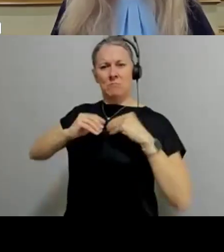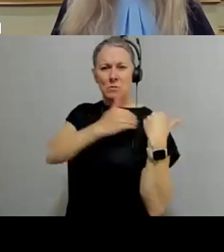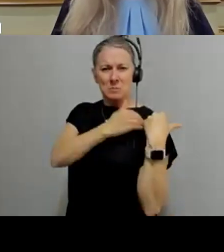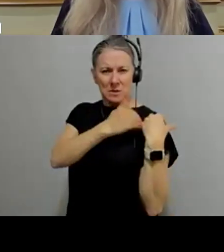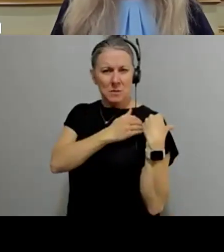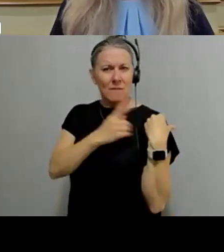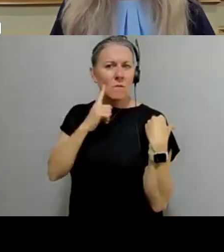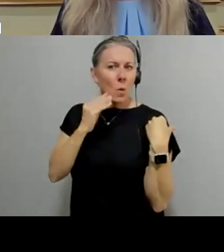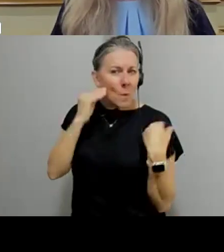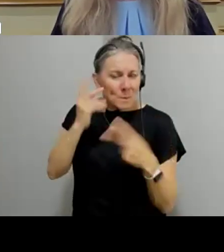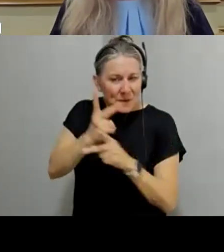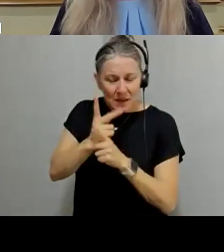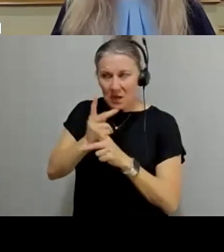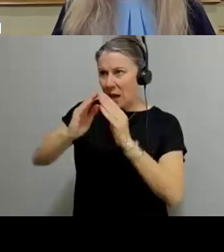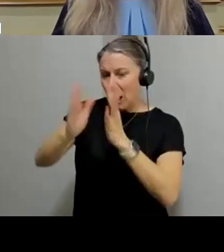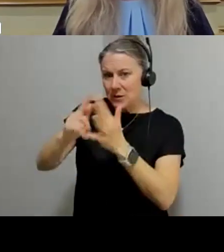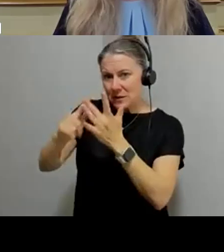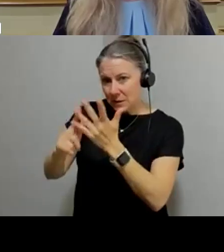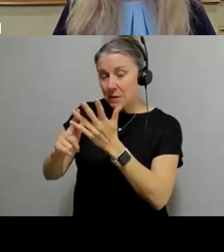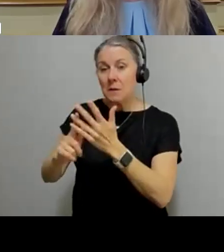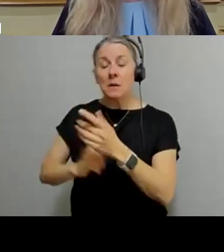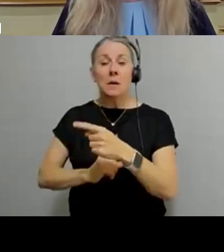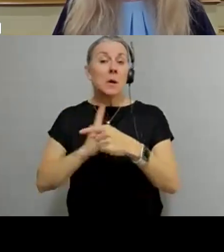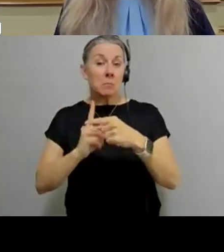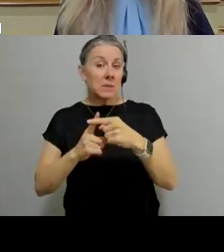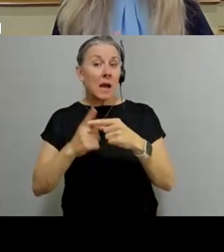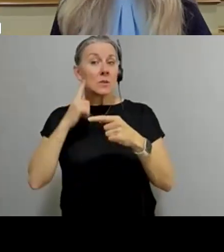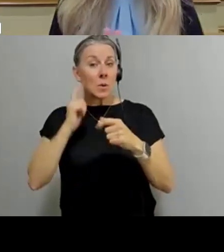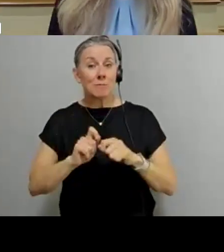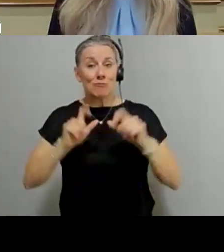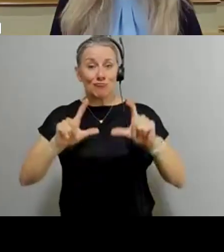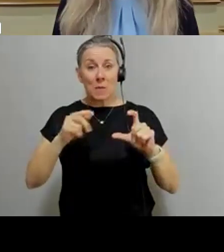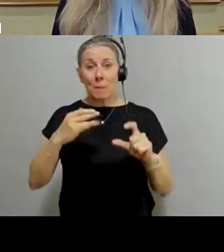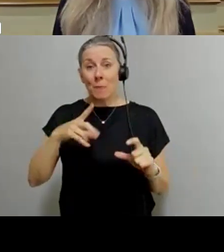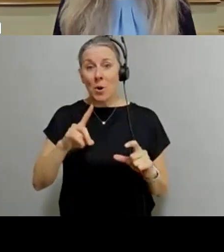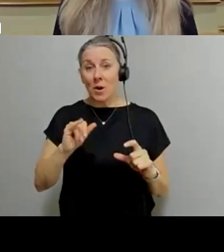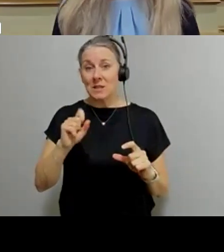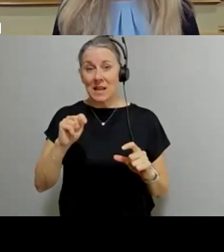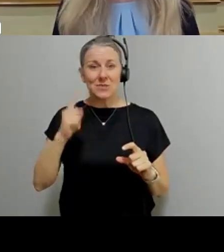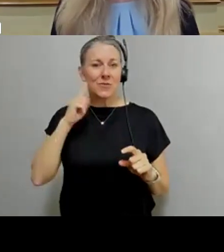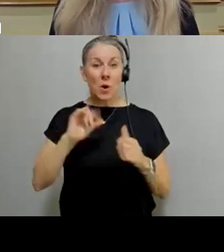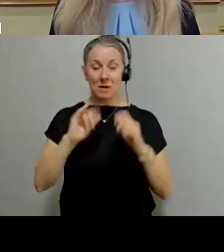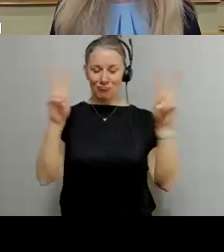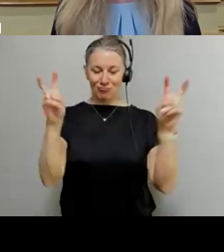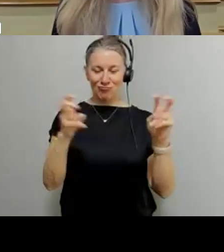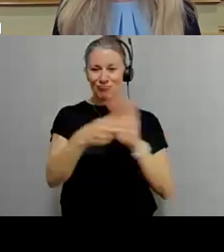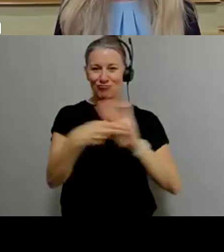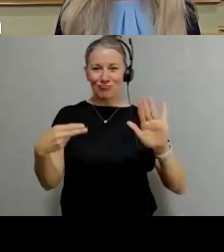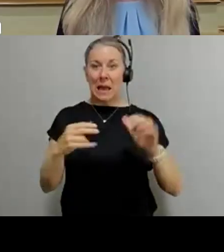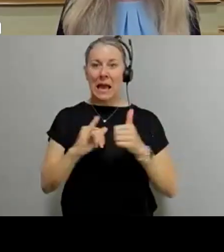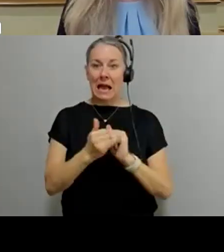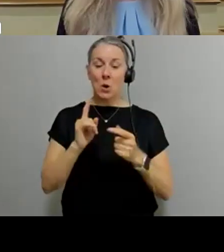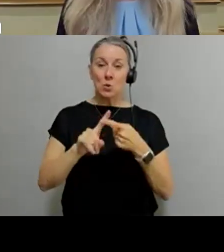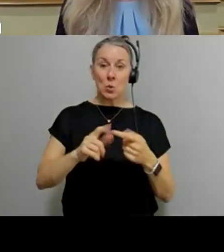also did a podcast called How to Live to 100 or Die Trying. But I think what I'm really most immersed in and what I spent